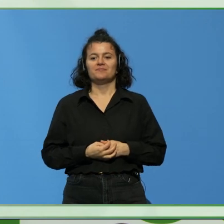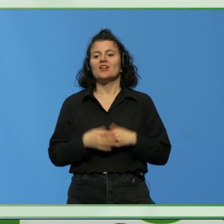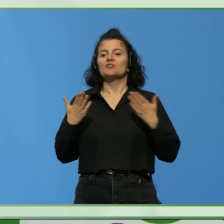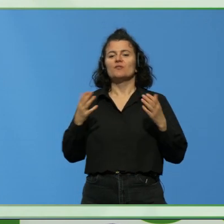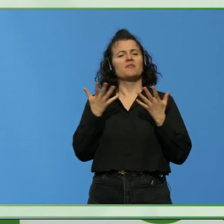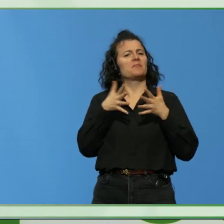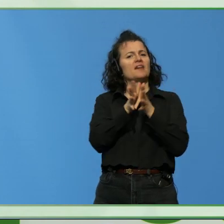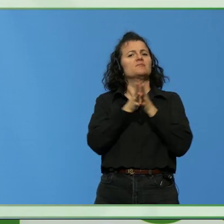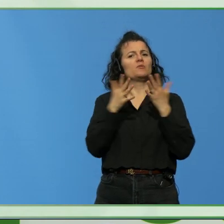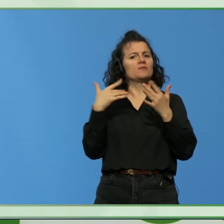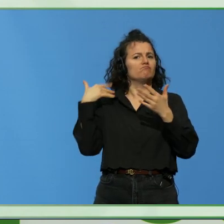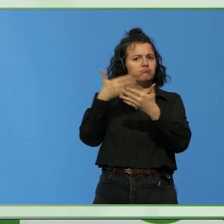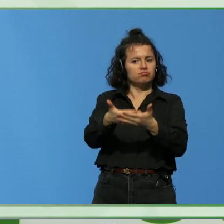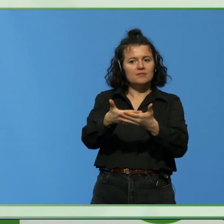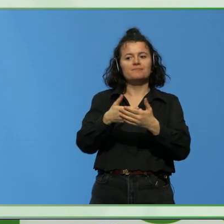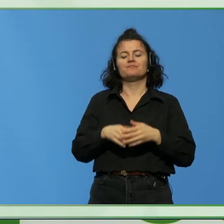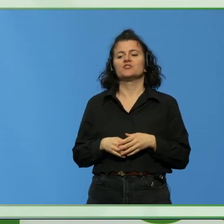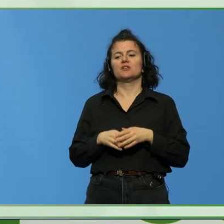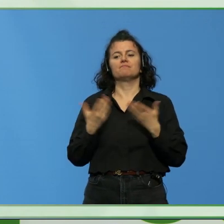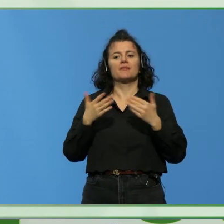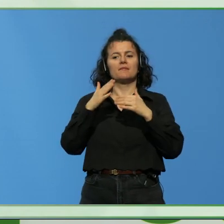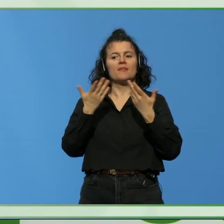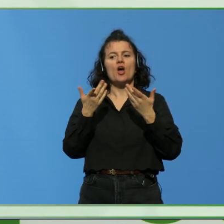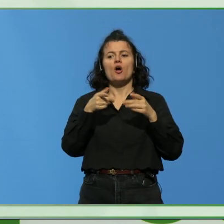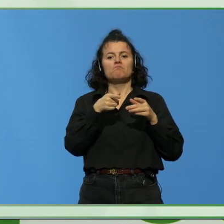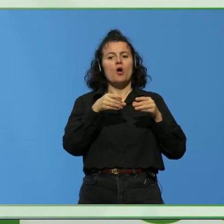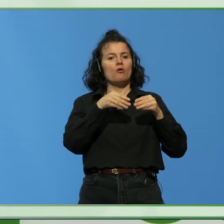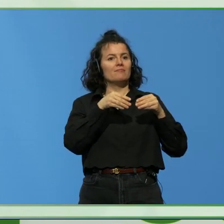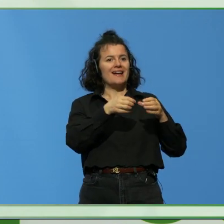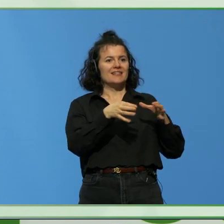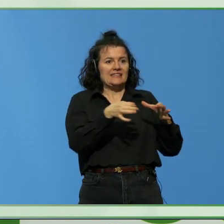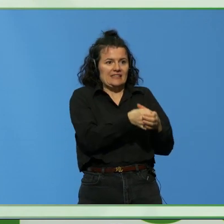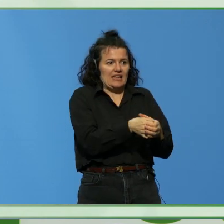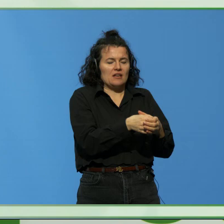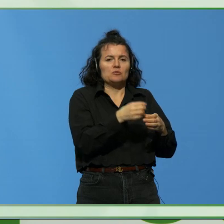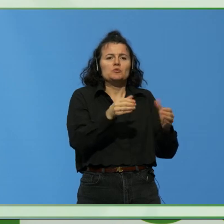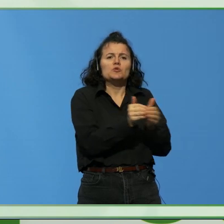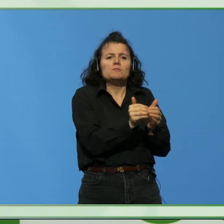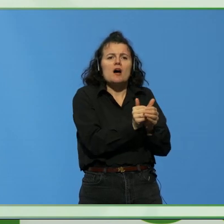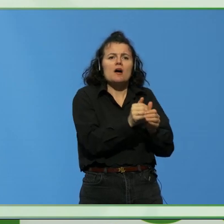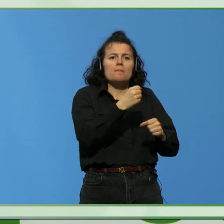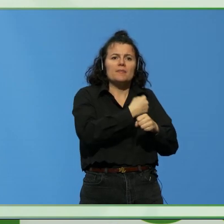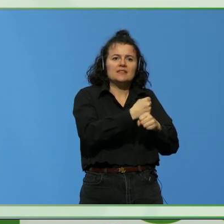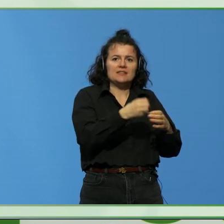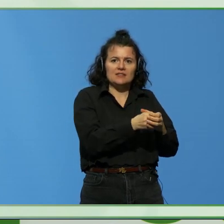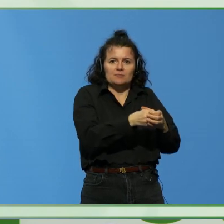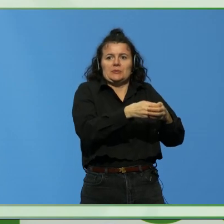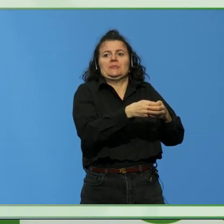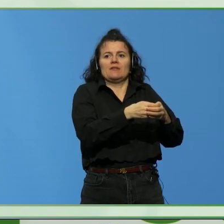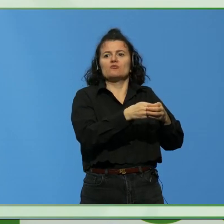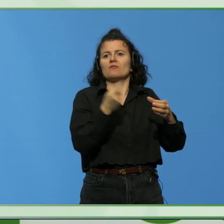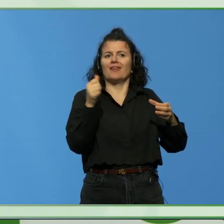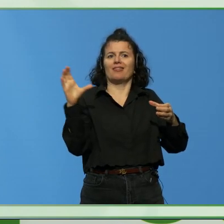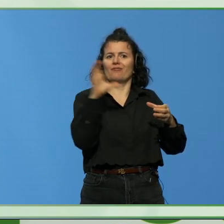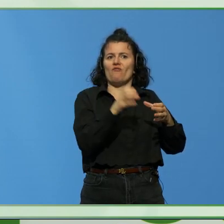This is not a motivational speech, but more of a practical approach to life, what we do, right? So in my other